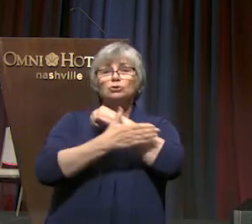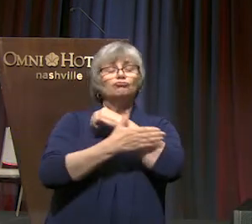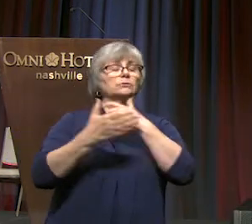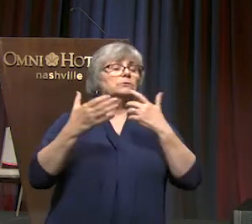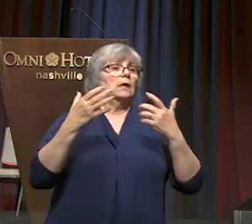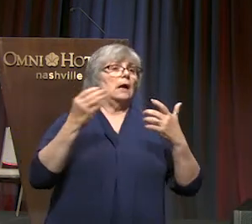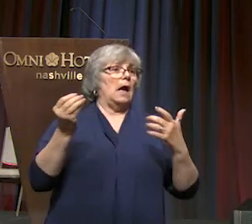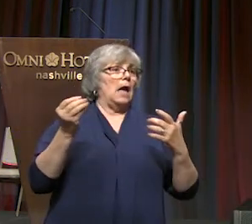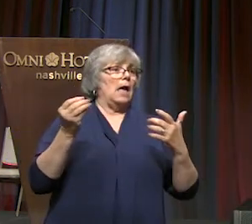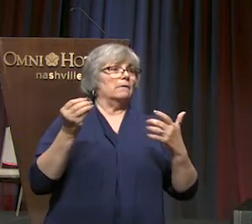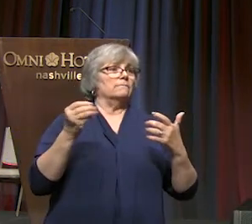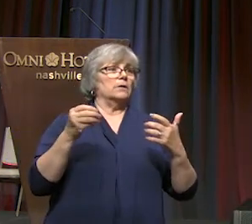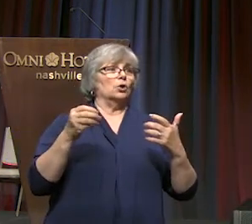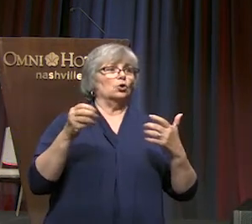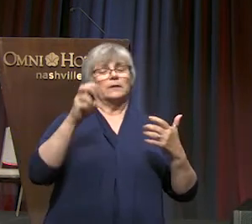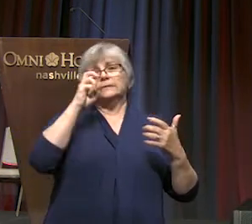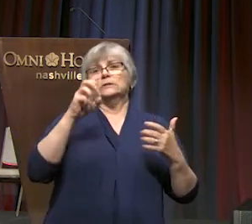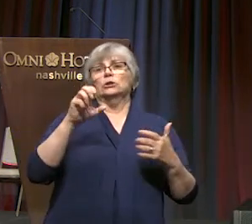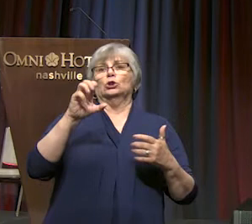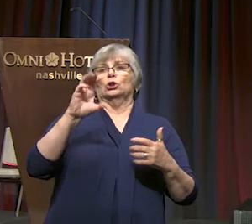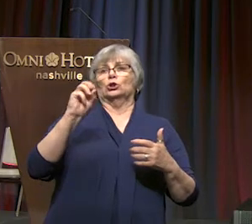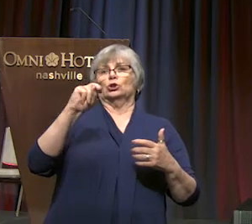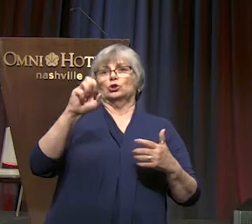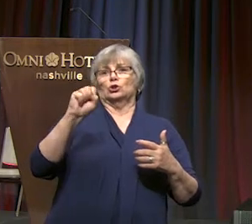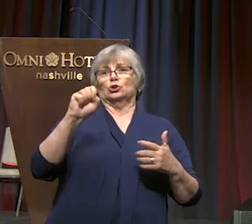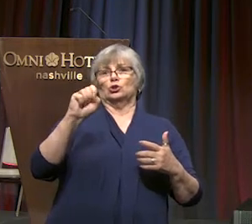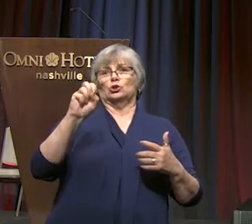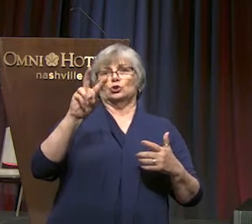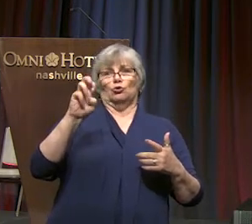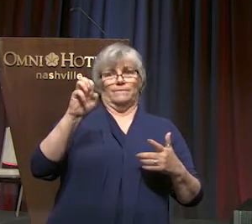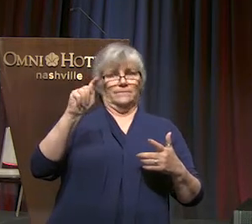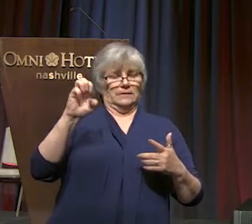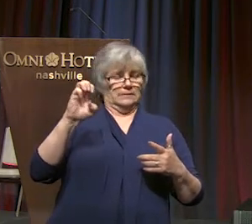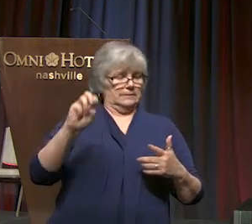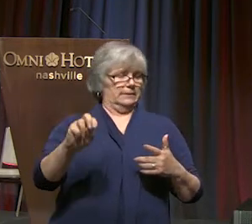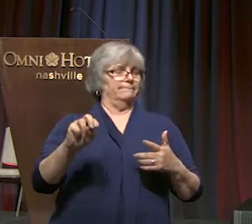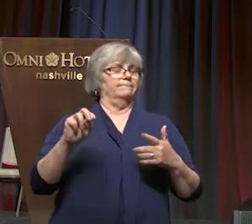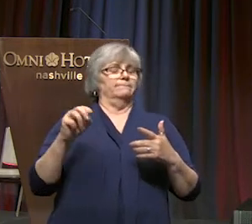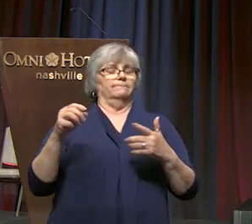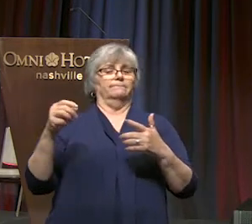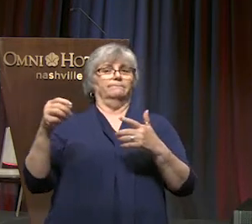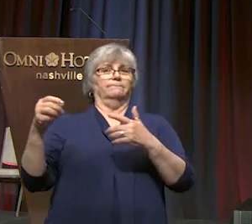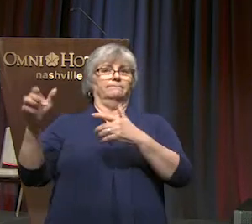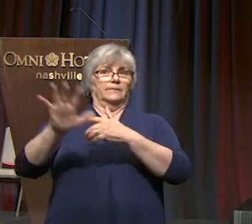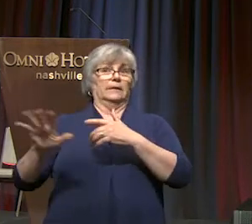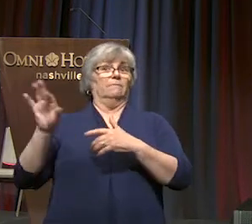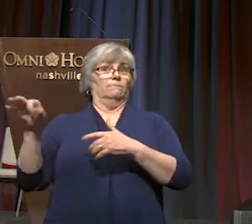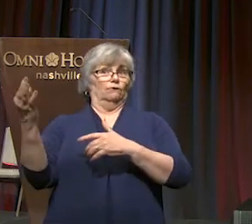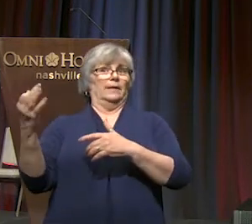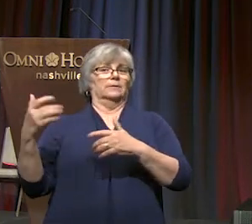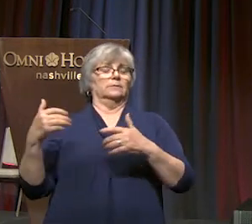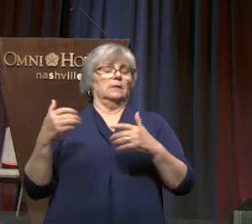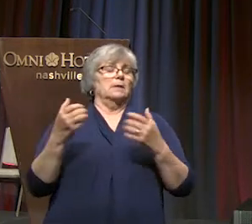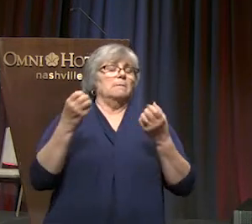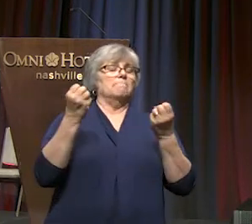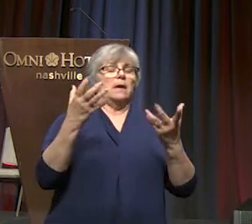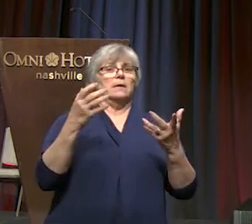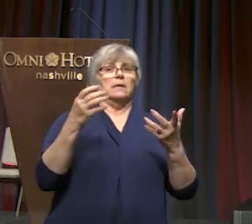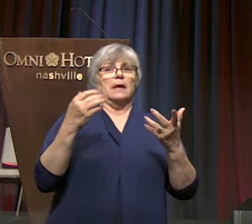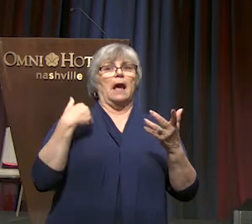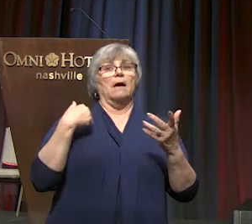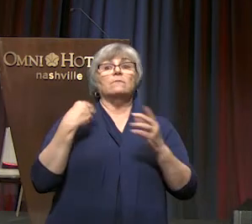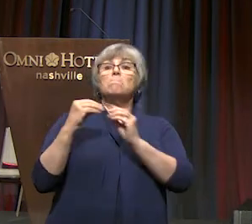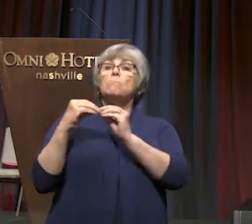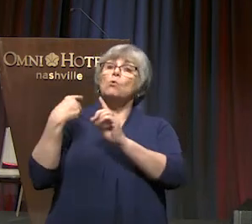rural conservative churches in France. In Eastern Europe, the churches have a much more positive